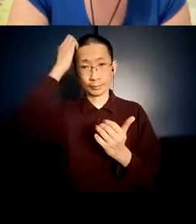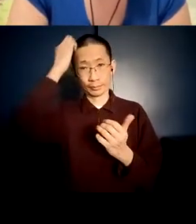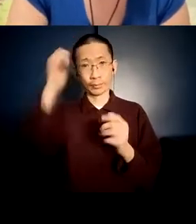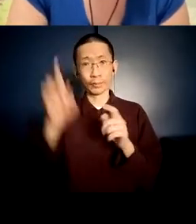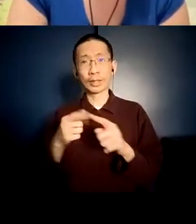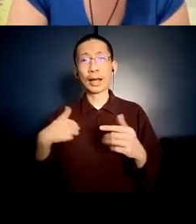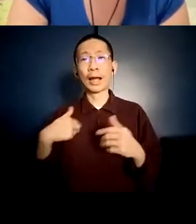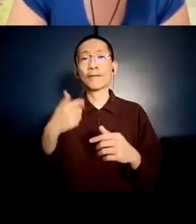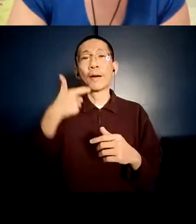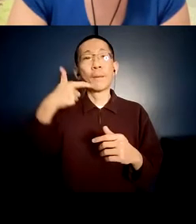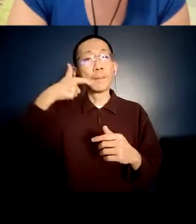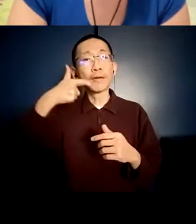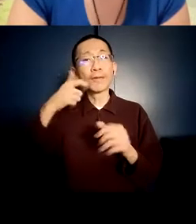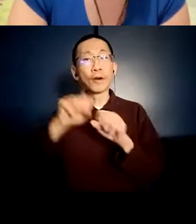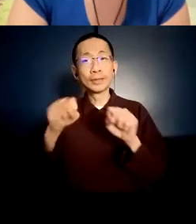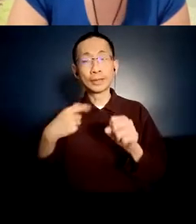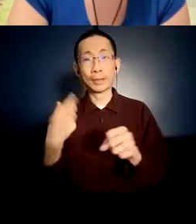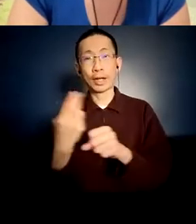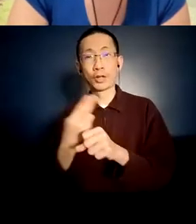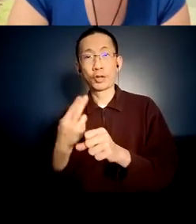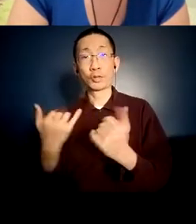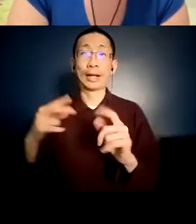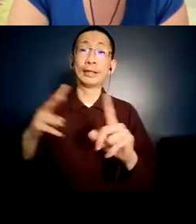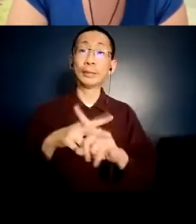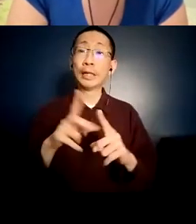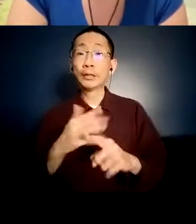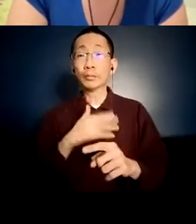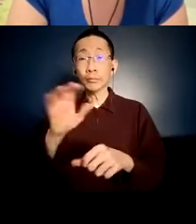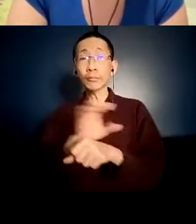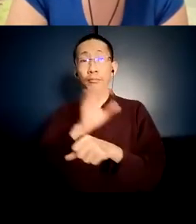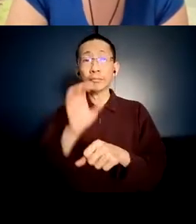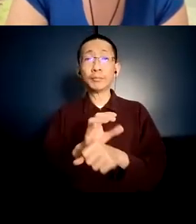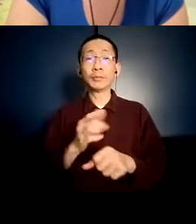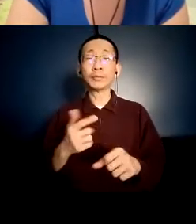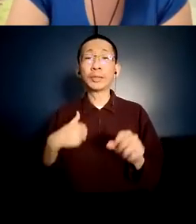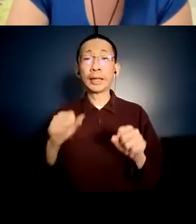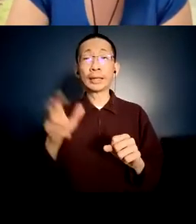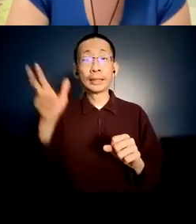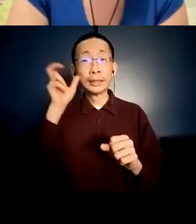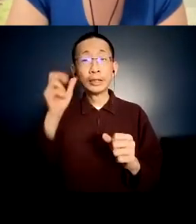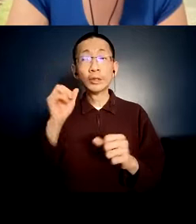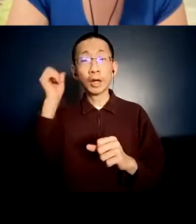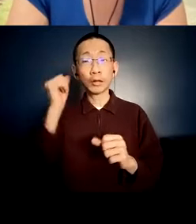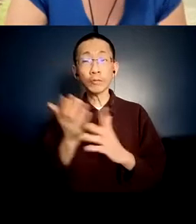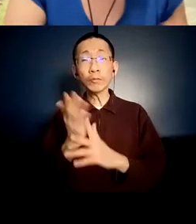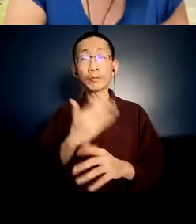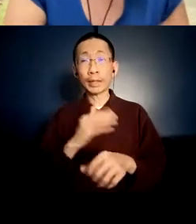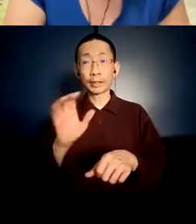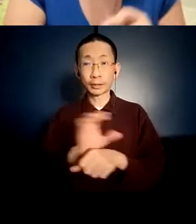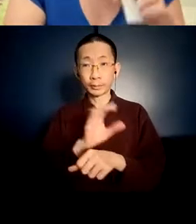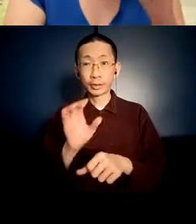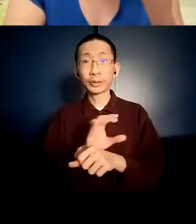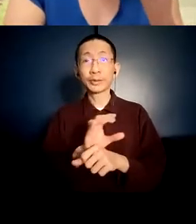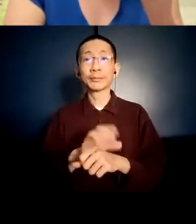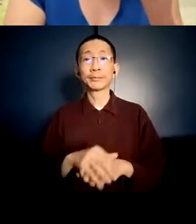system that I use right now. Incidentally, it is plugged into my computer so that I can hear audio through my computer.